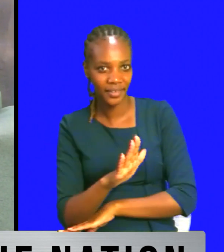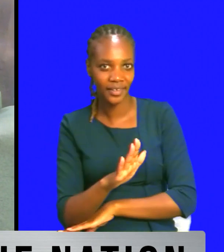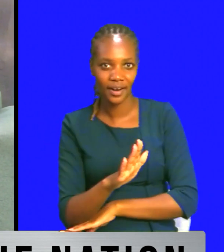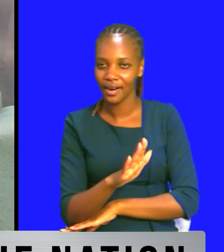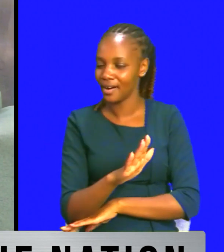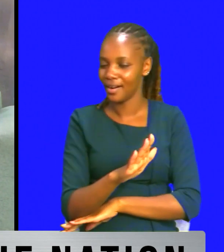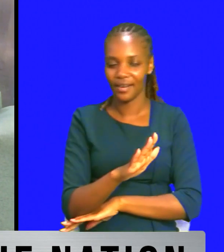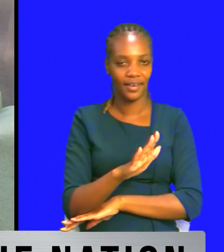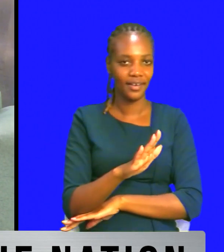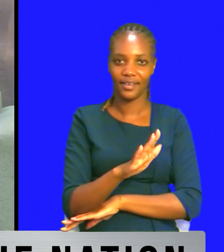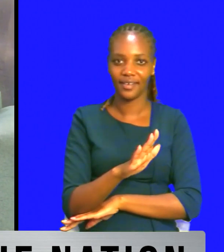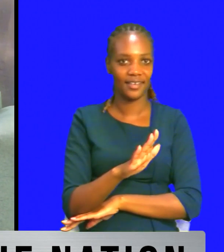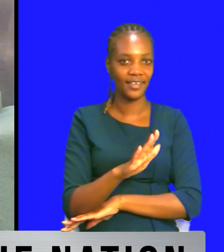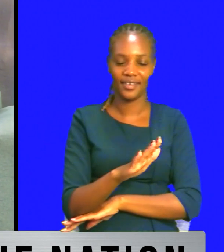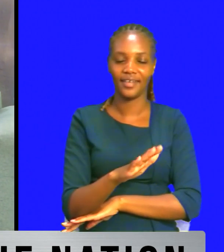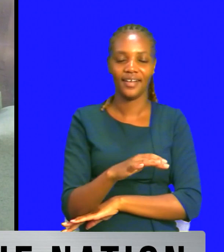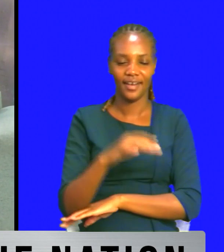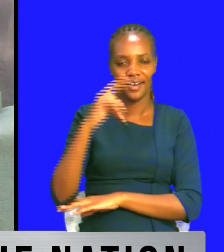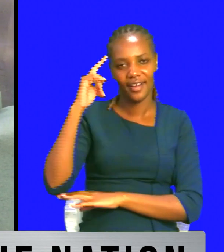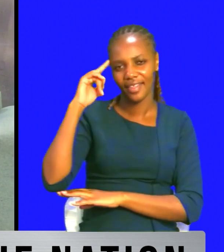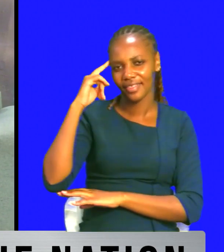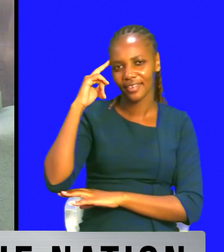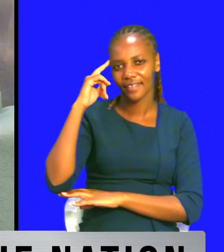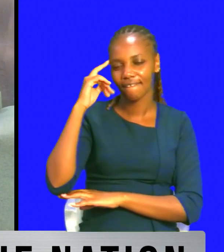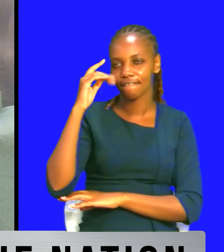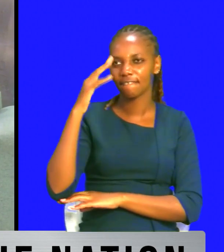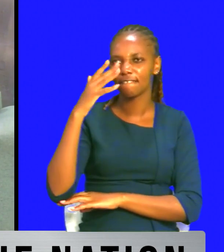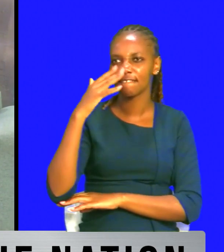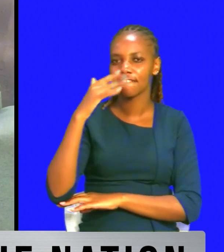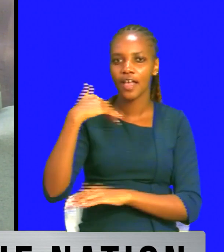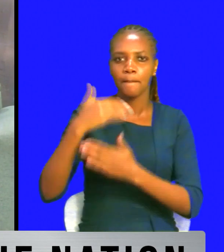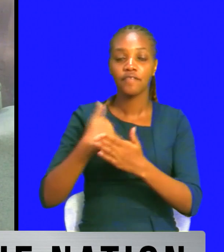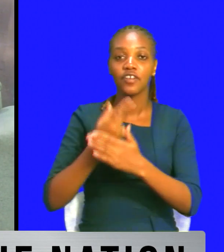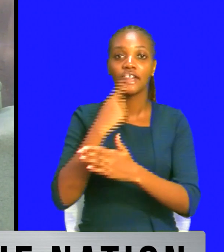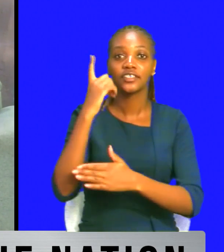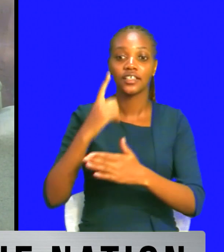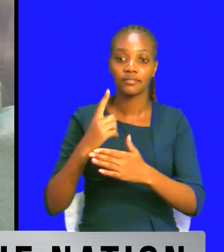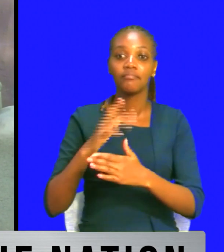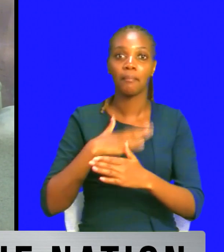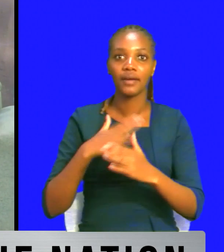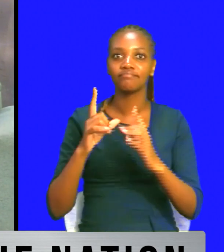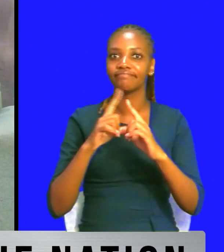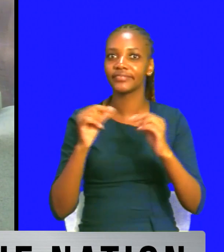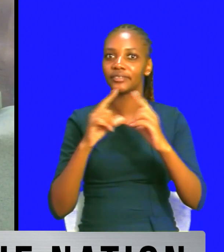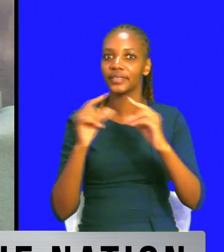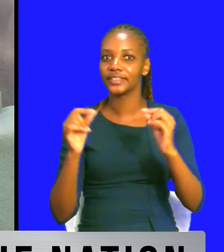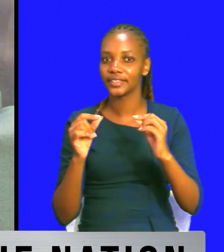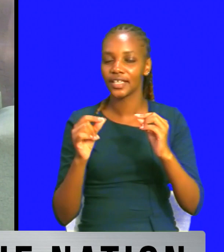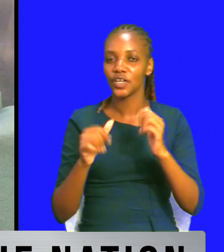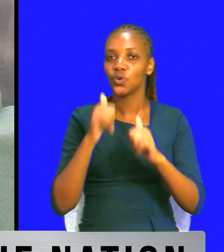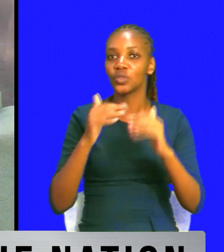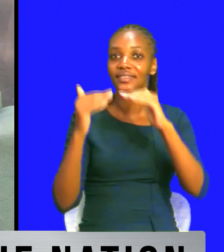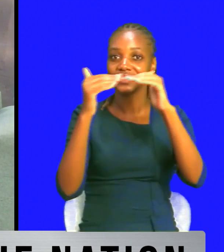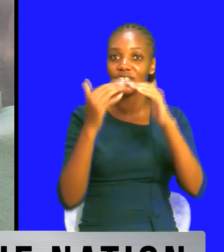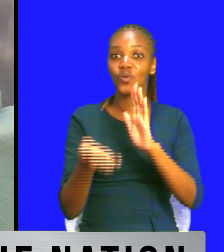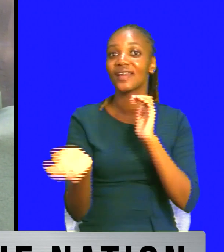to Mheshimiwa, I think before I say what I would have countered with, which is equally